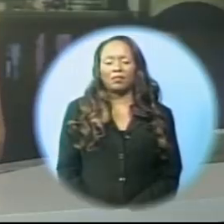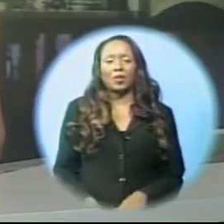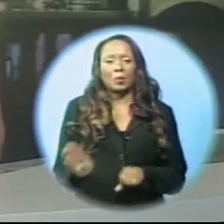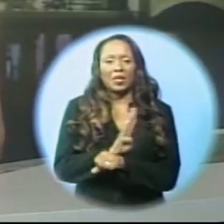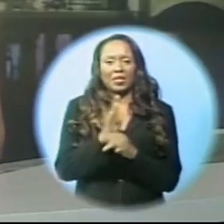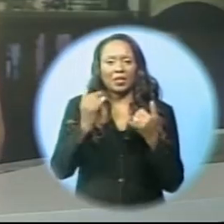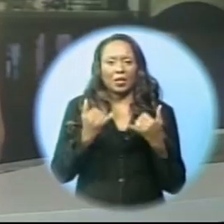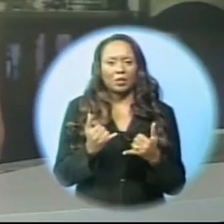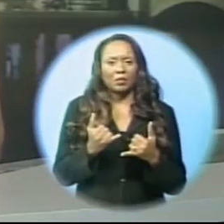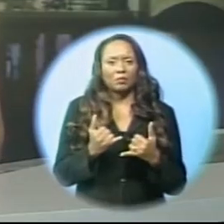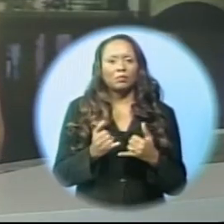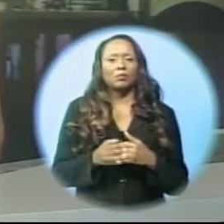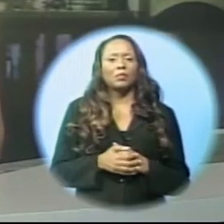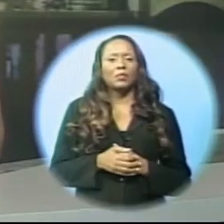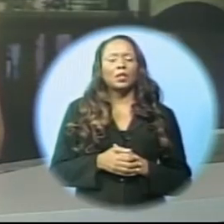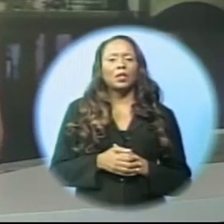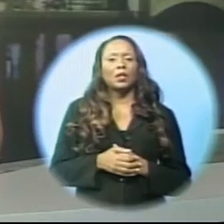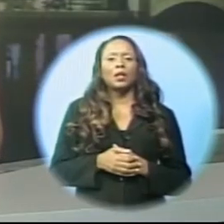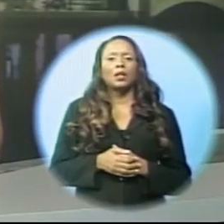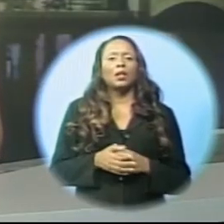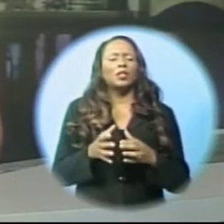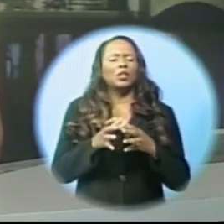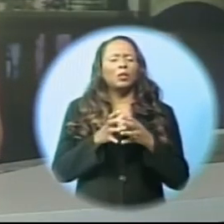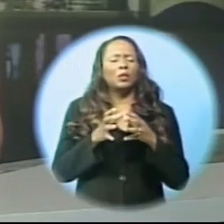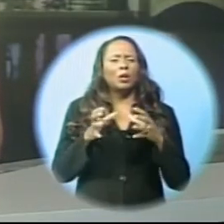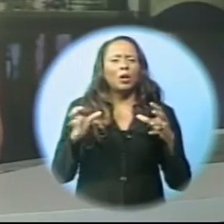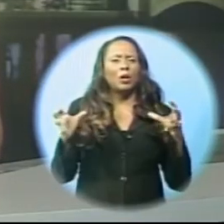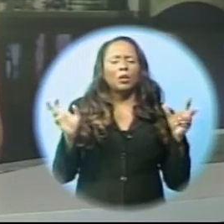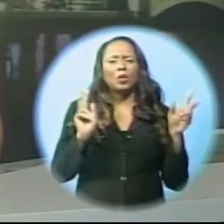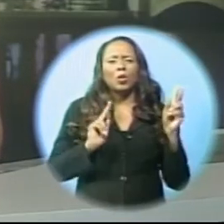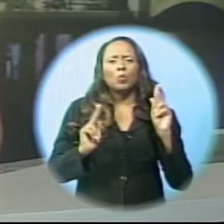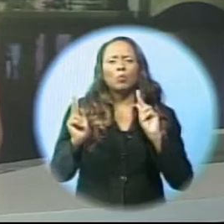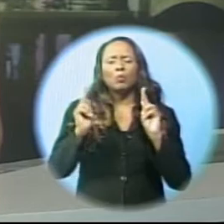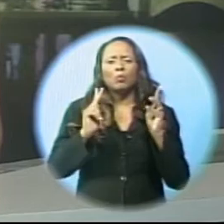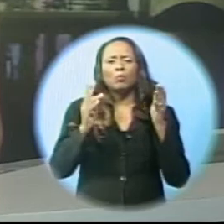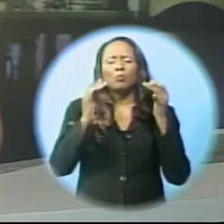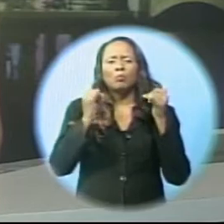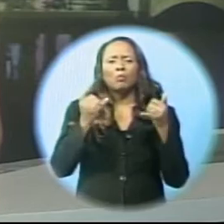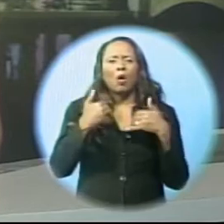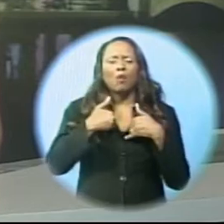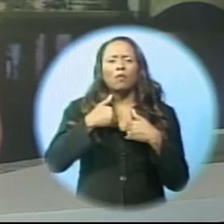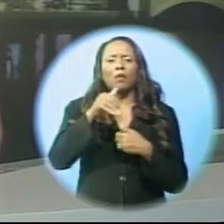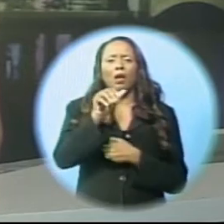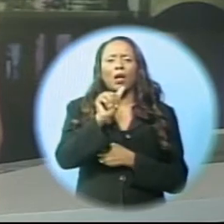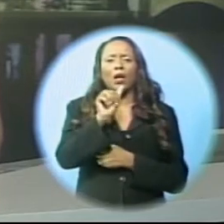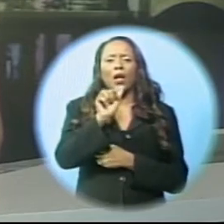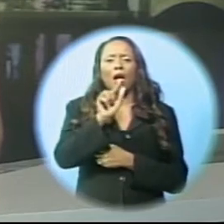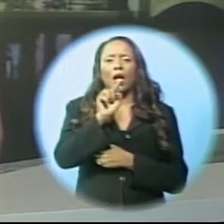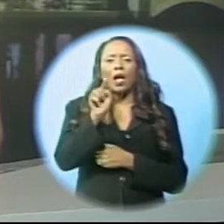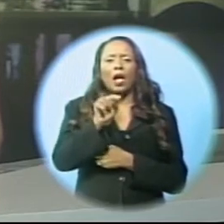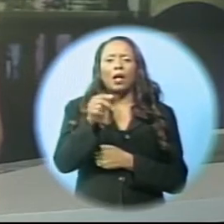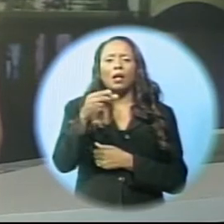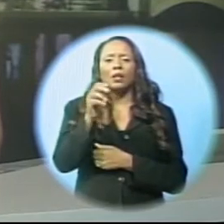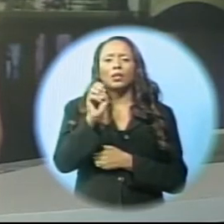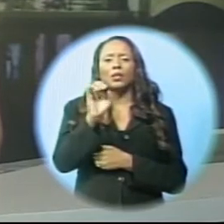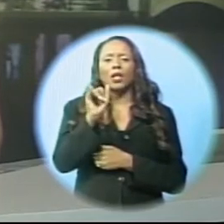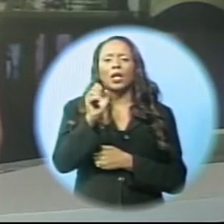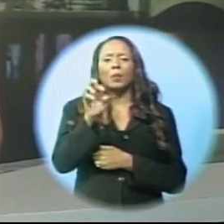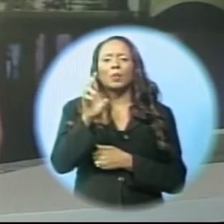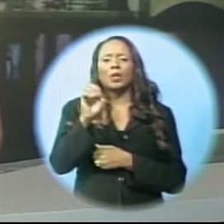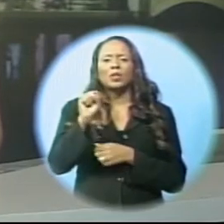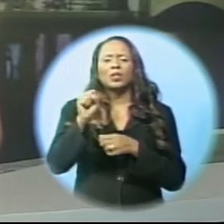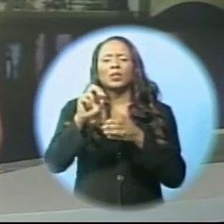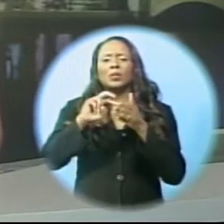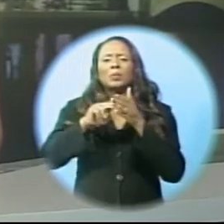In business tonight, with recent news that Alzheimer's is increasingly affecting younger as well as older people, a local company that caters